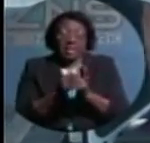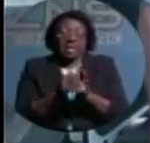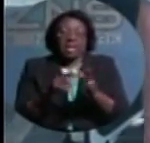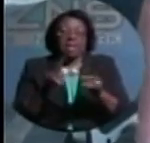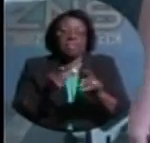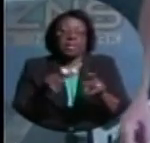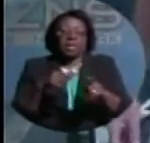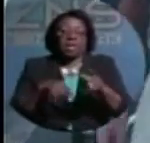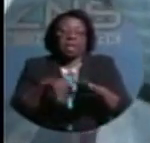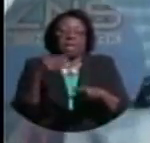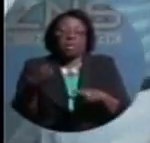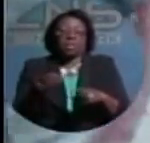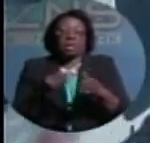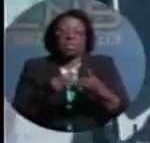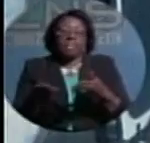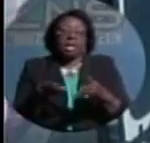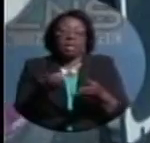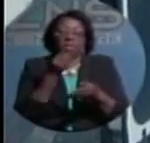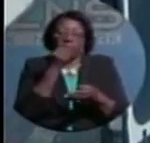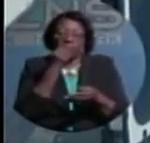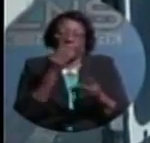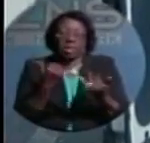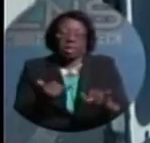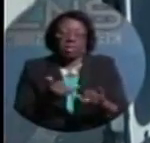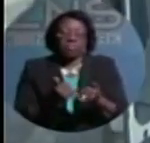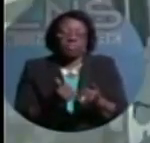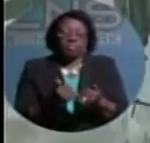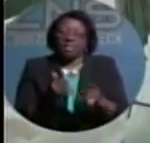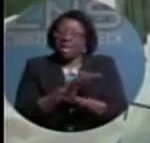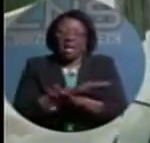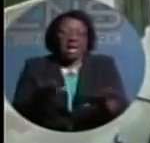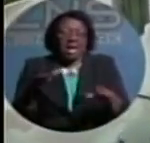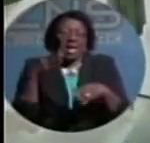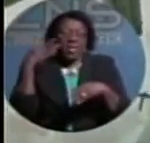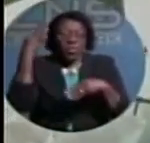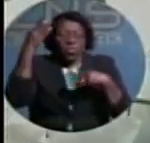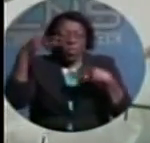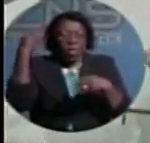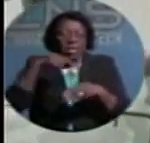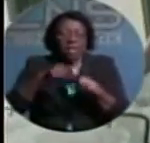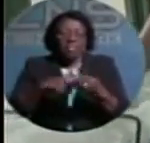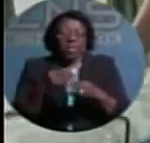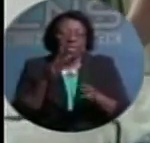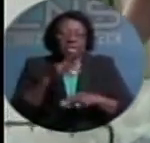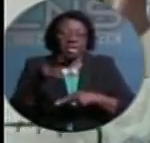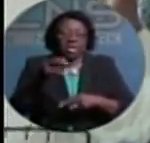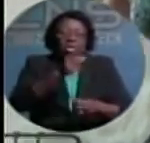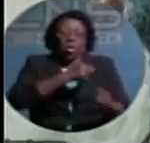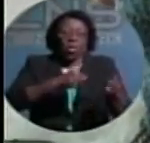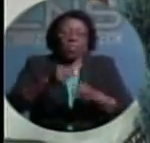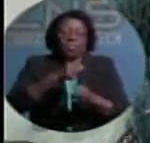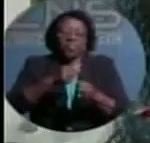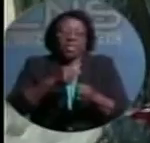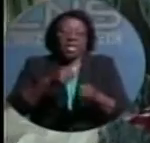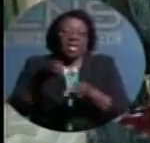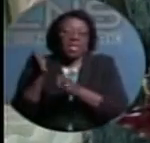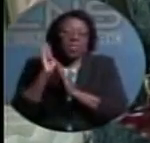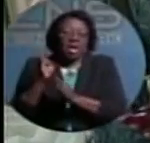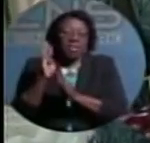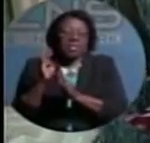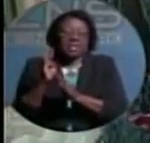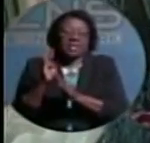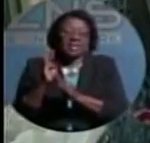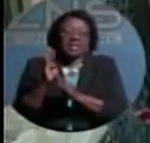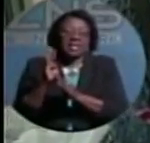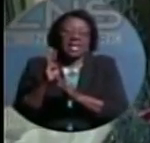says she's not worried about the storm. I don't worry about the hurricane because the Bahamas is the best country in the world, and God provides everything for